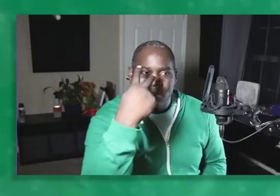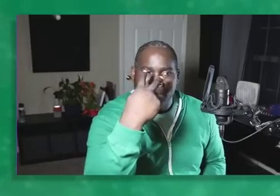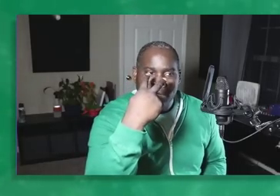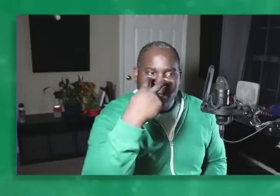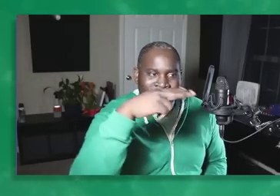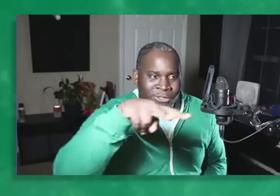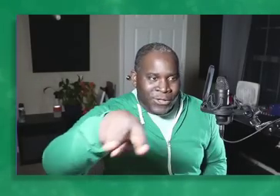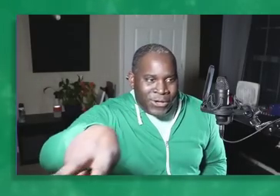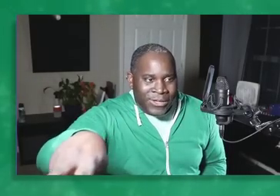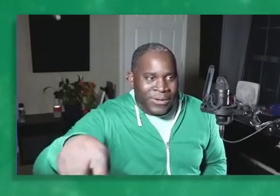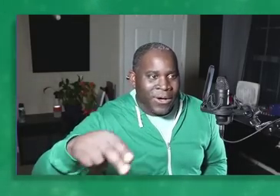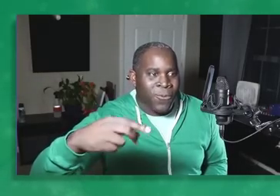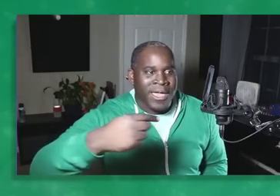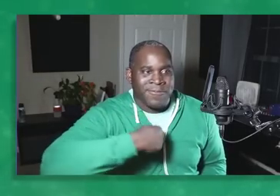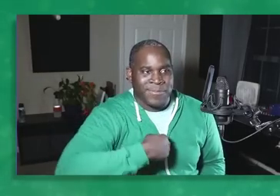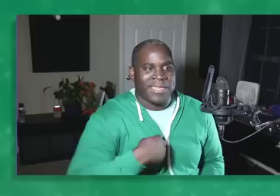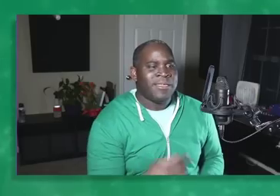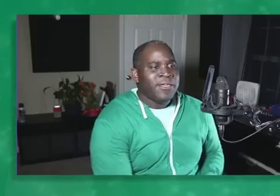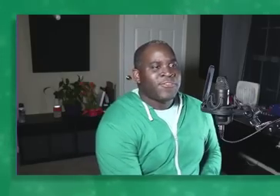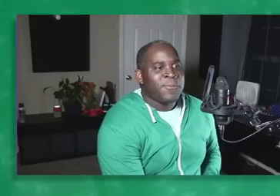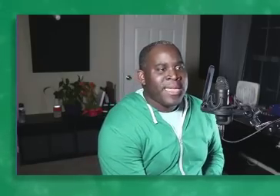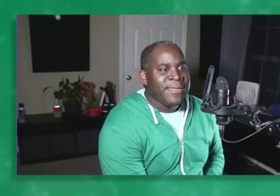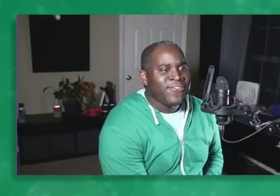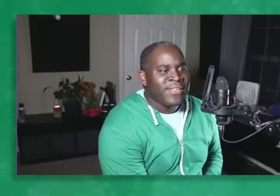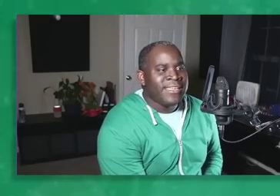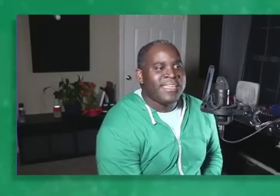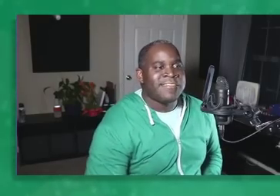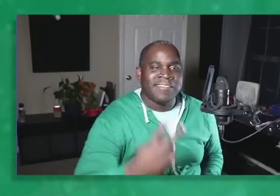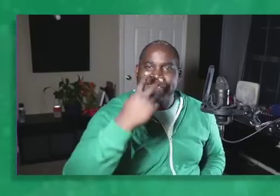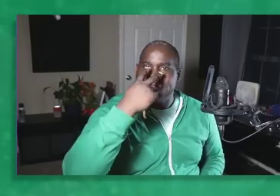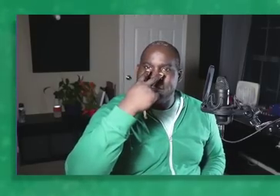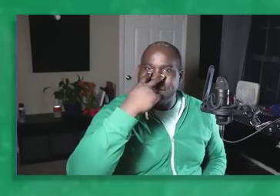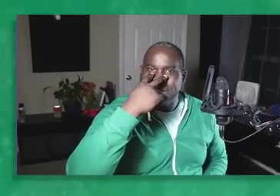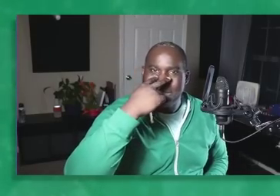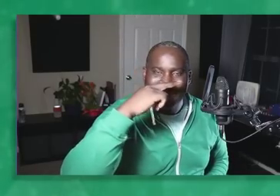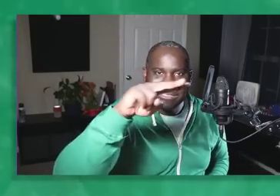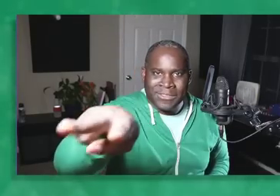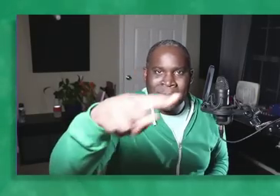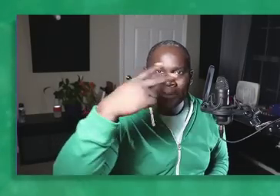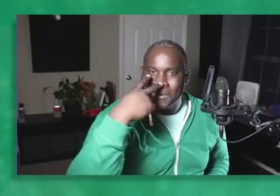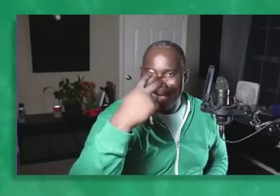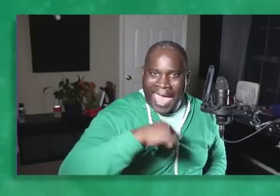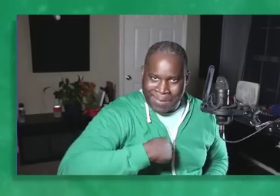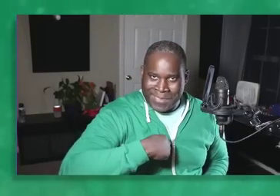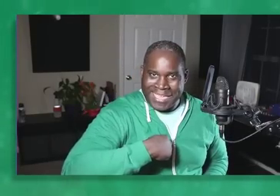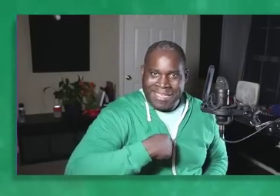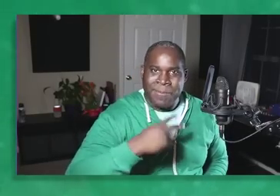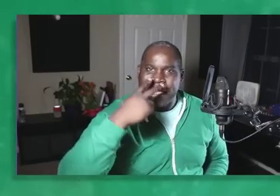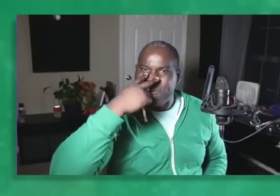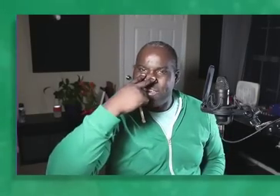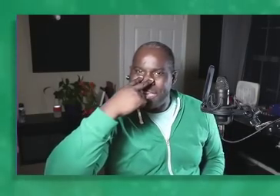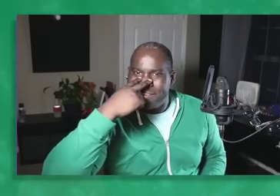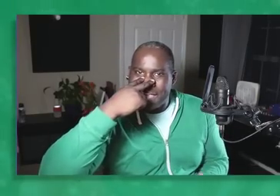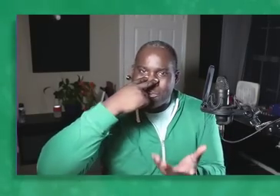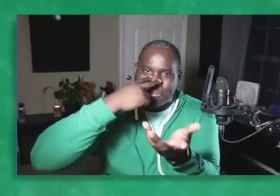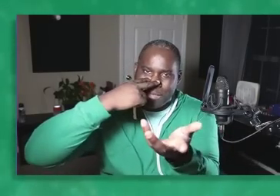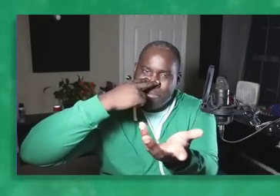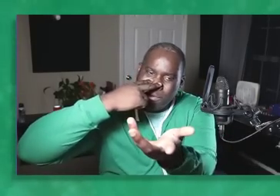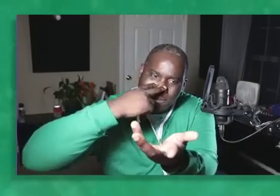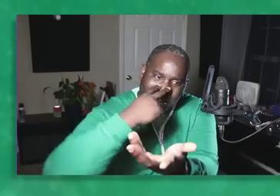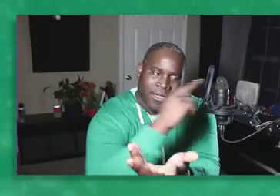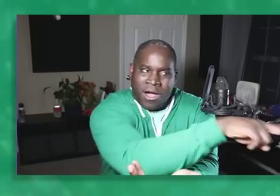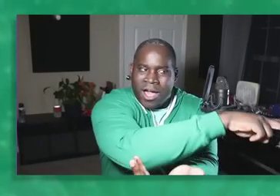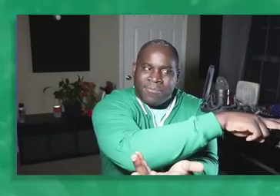Don't look away from me. So maybe she isn't saying don't look at me. Maybe she is